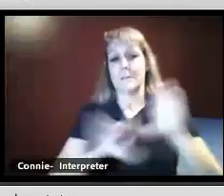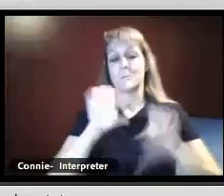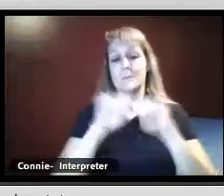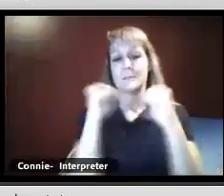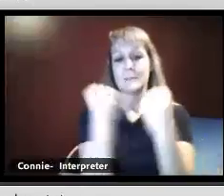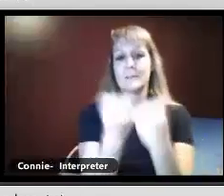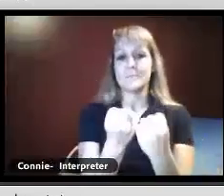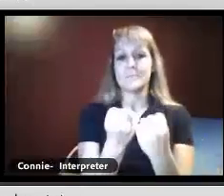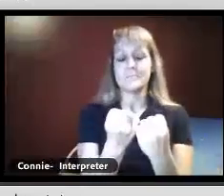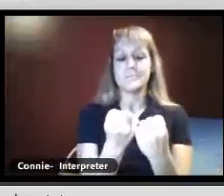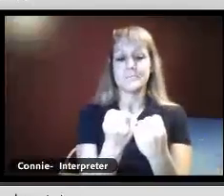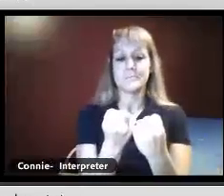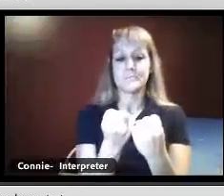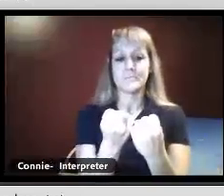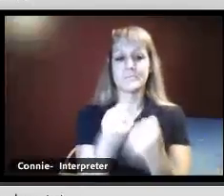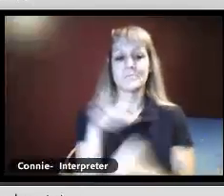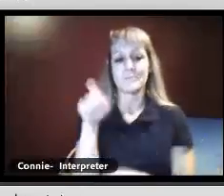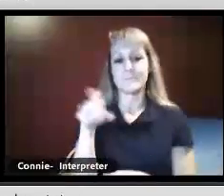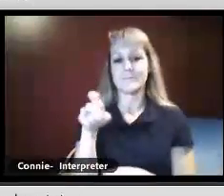that needs to be